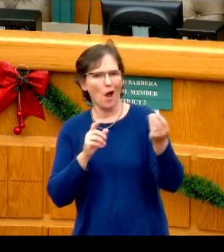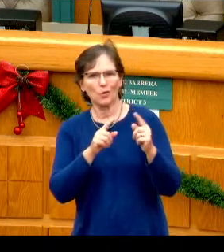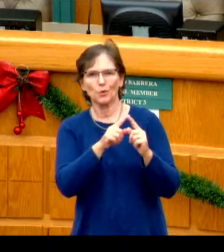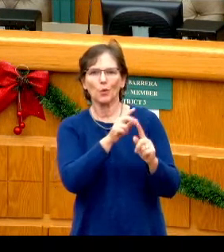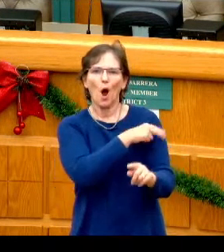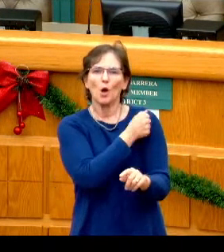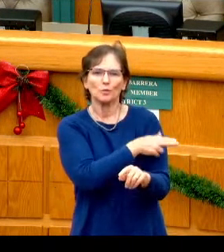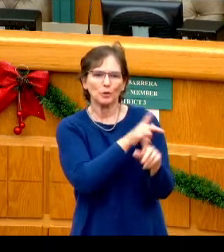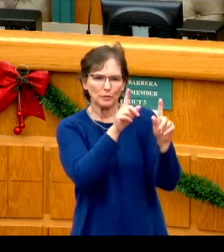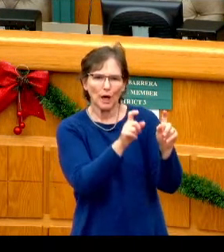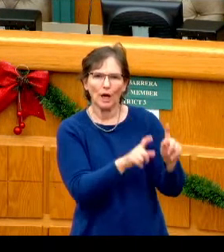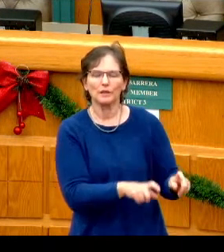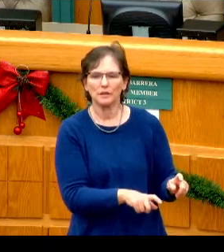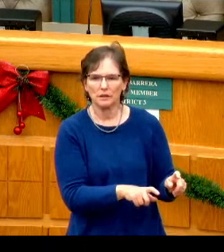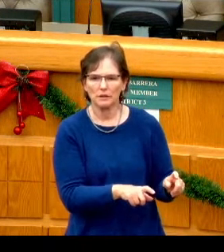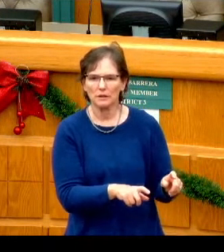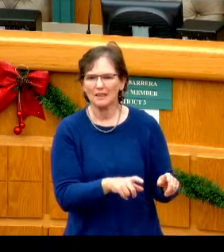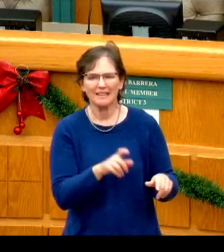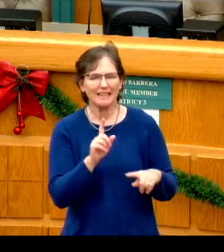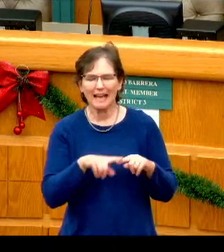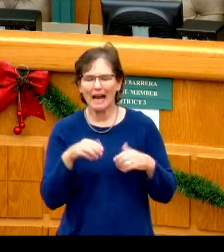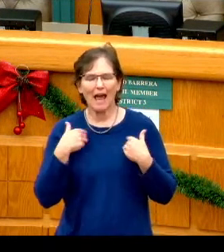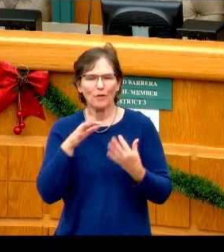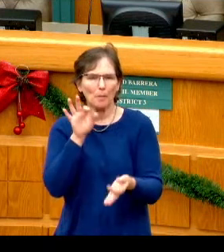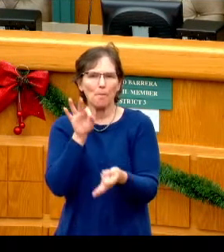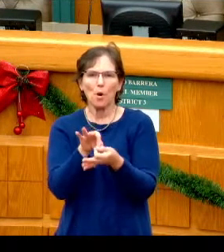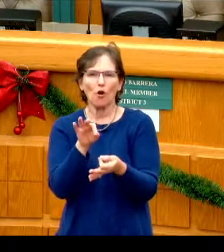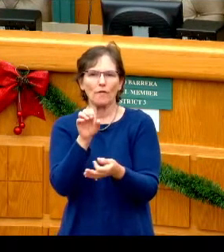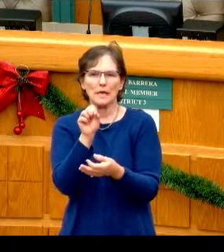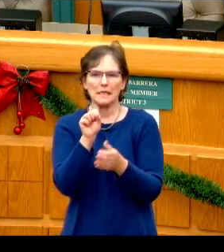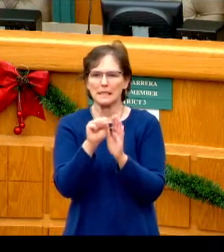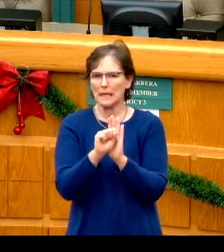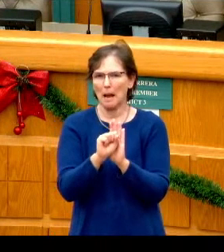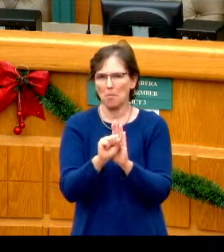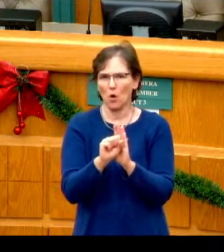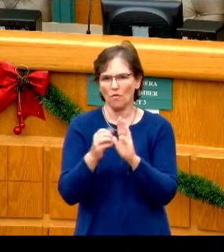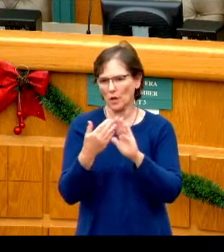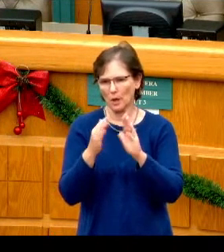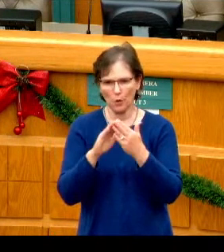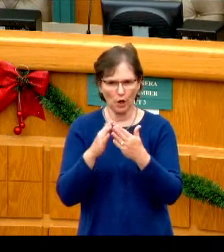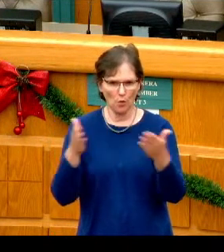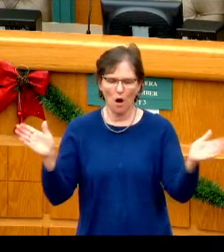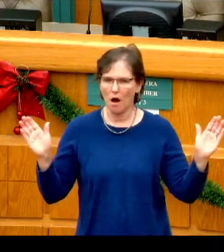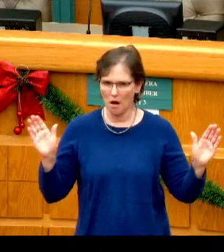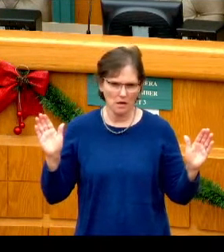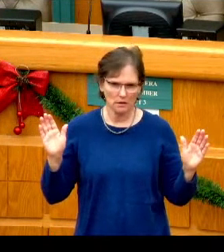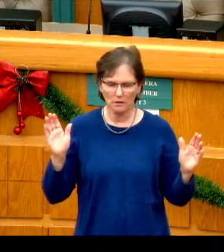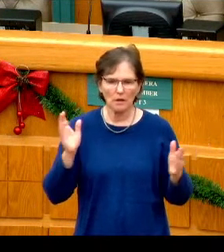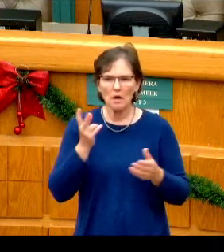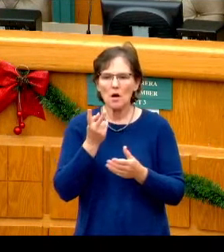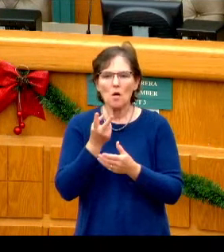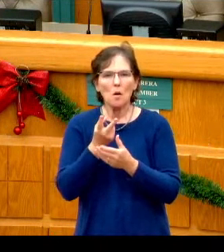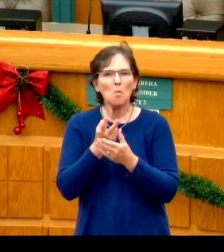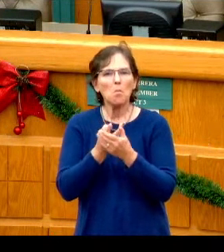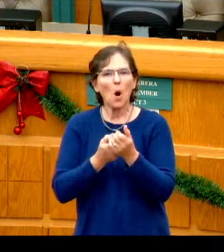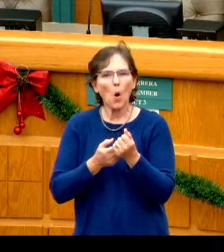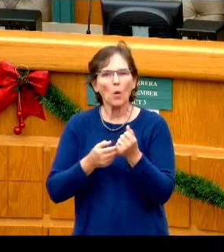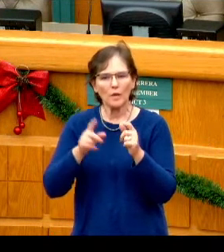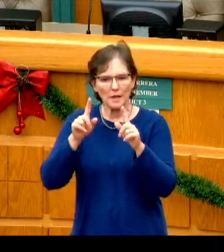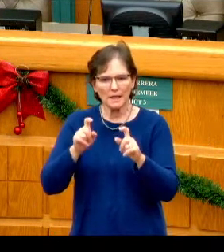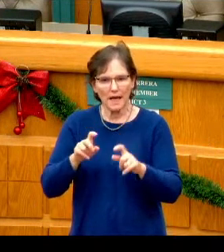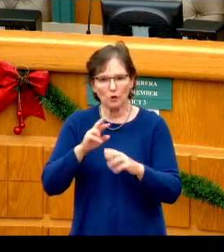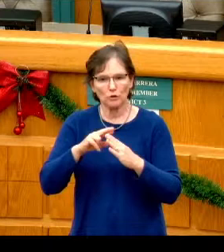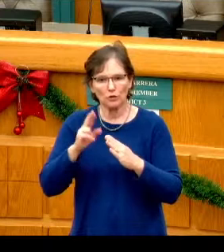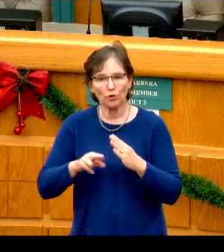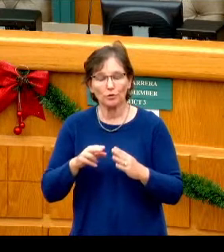sampling of the community. Both numbers are valid, and if you want to know an overall percentage positive result, somewhere between